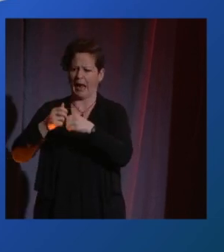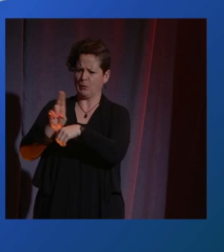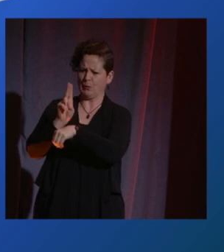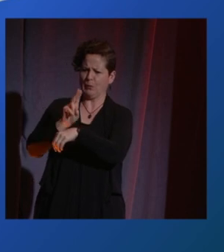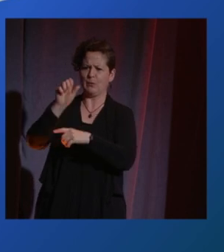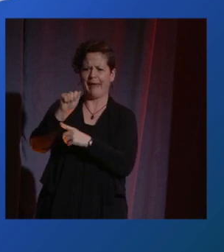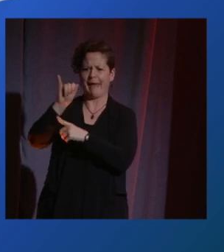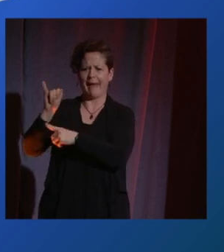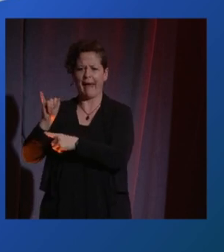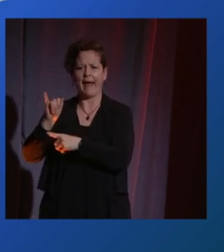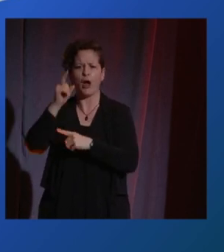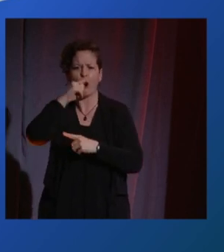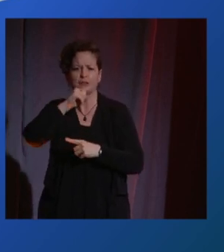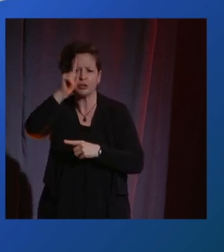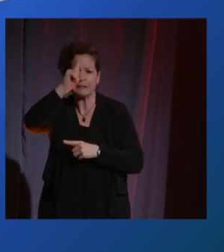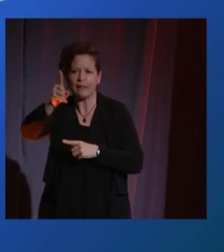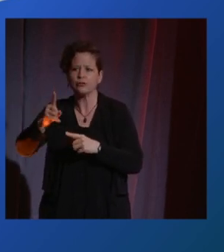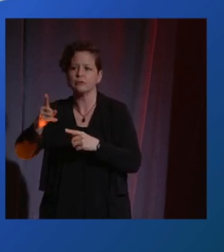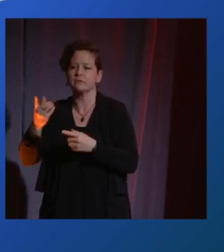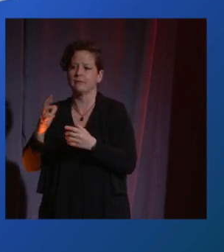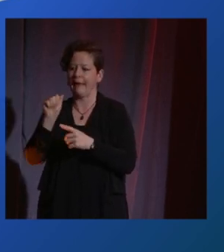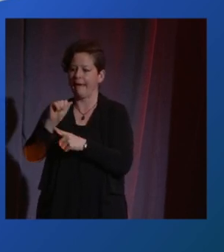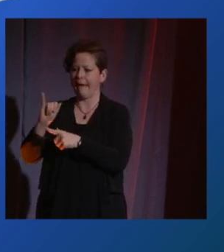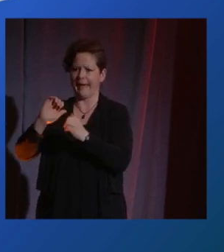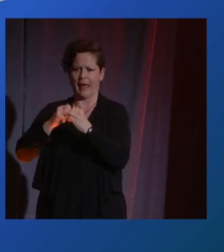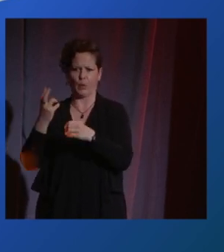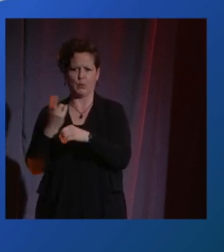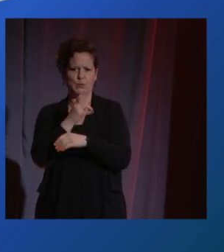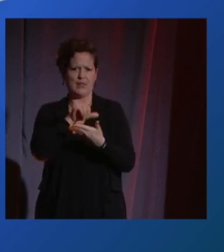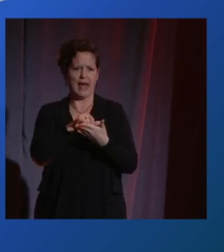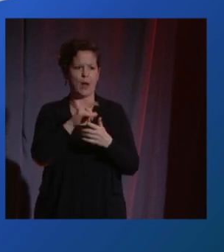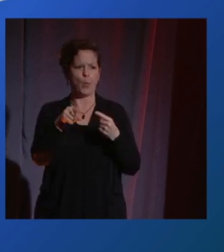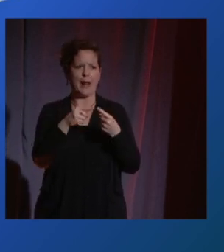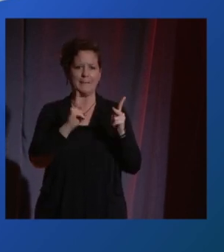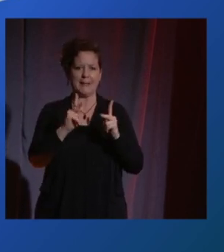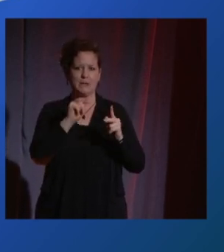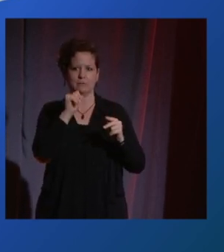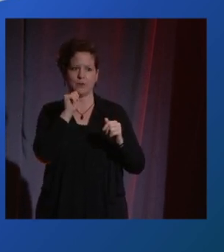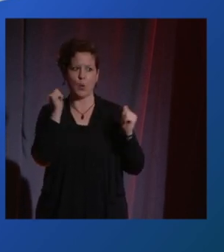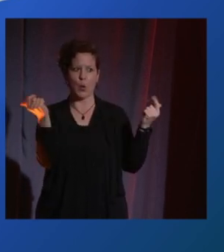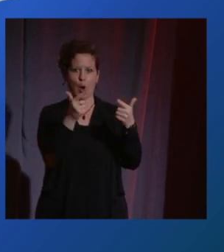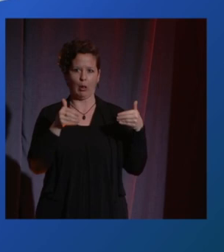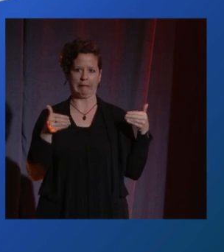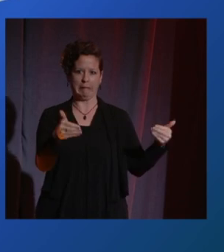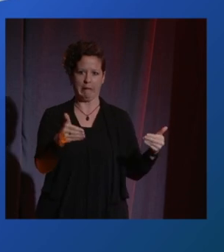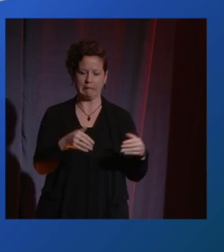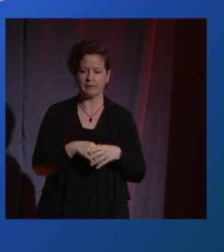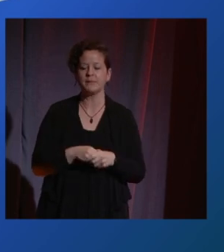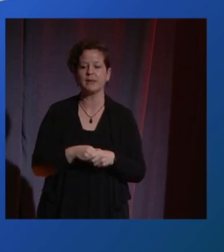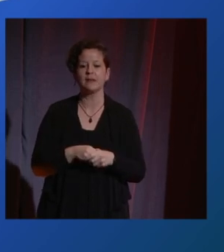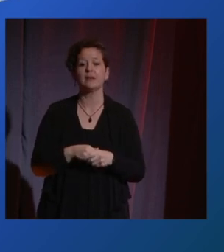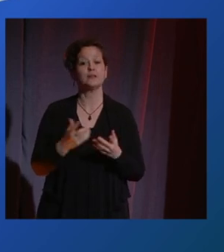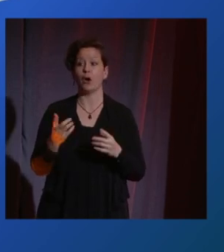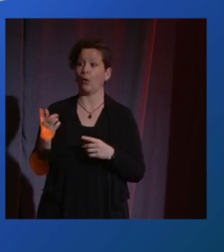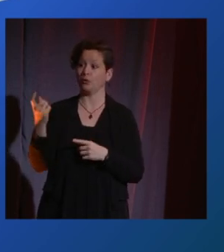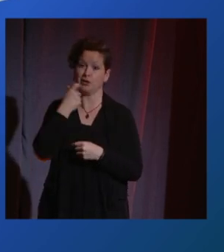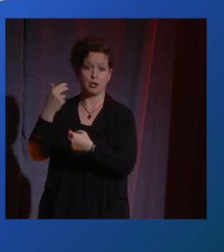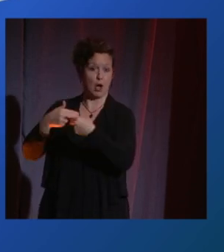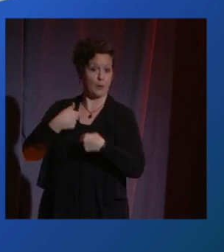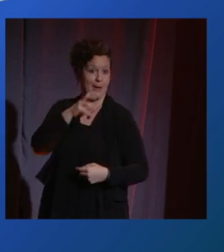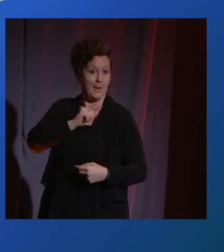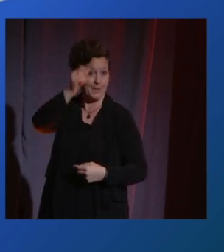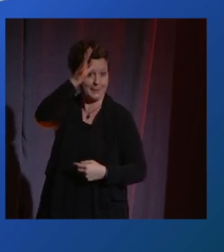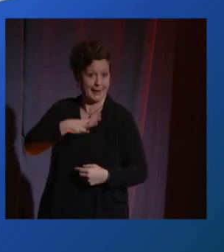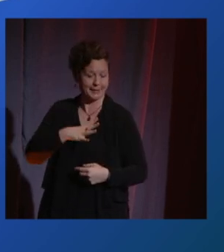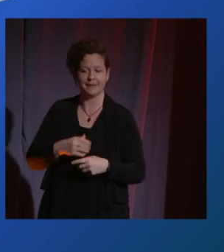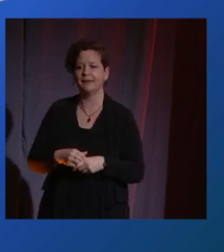polarized political environment but wow U you asked me for what an old man says about the evolution of this